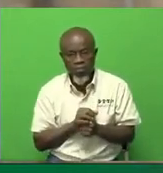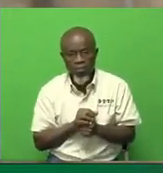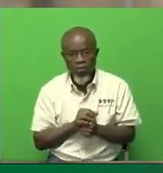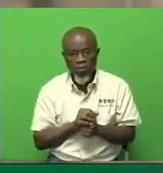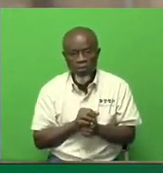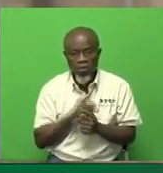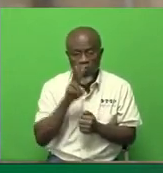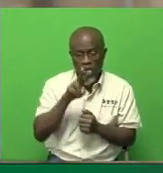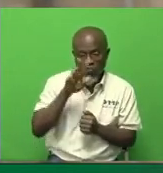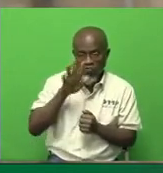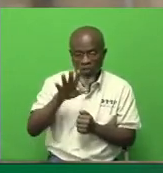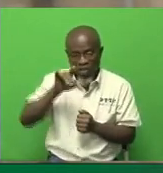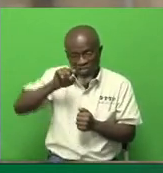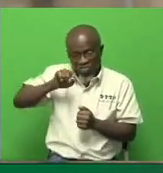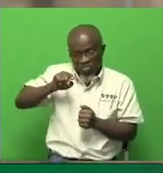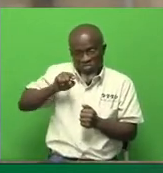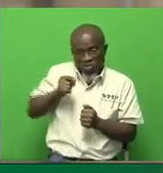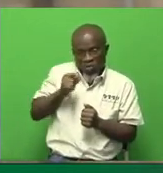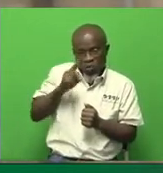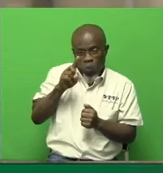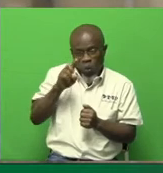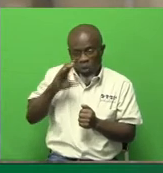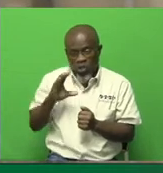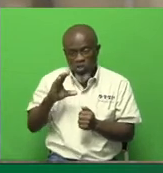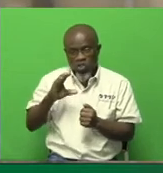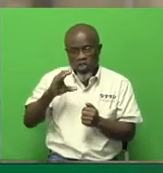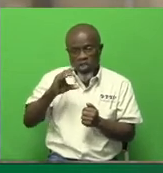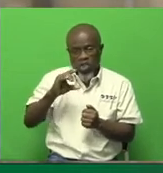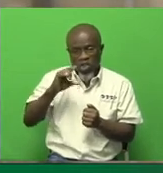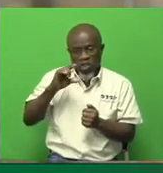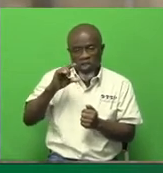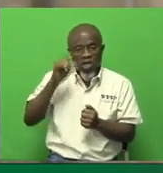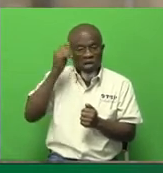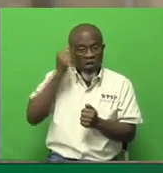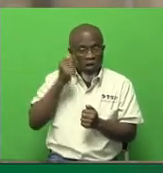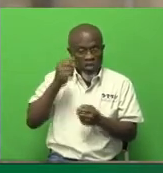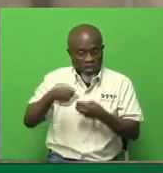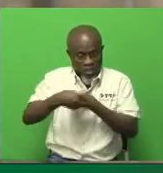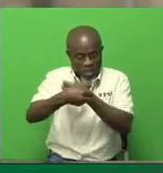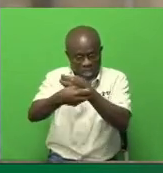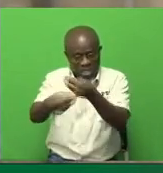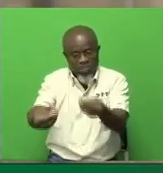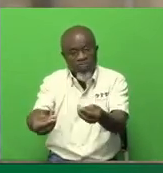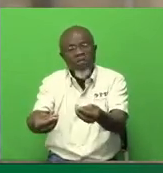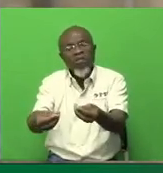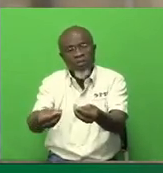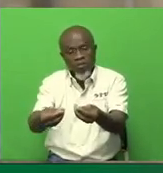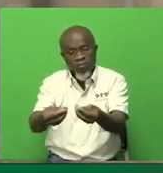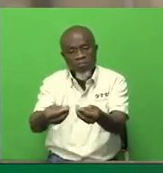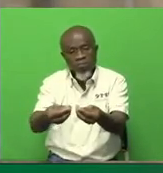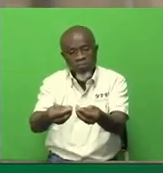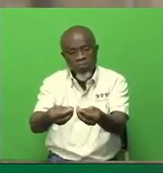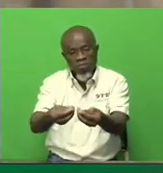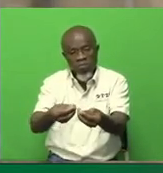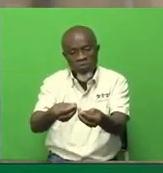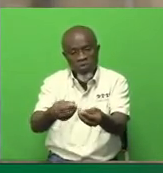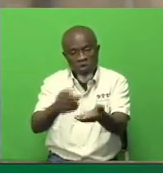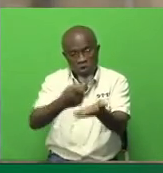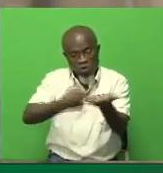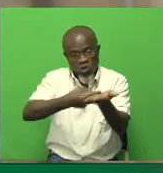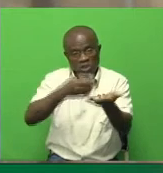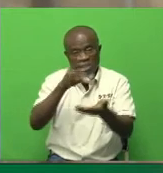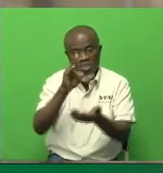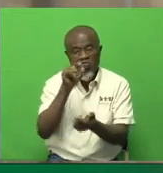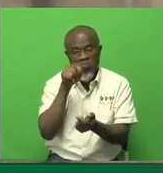100 grants to existing beneficiaries of food support are the value of 17.1 million dollars